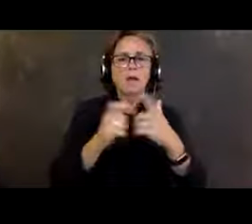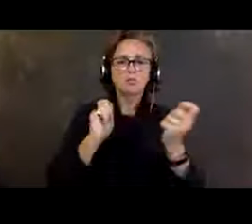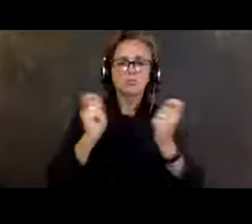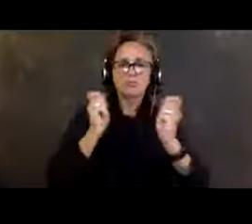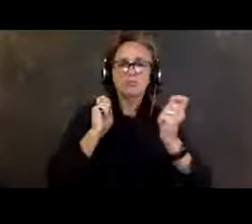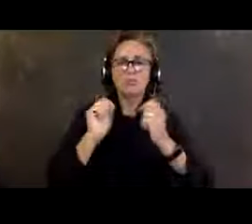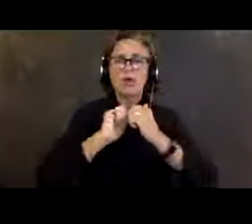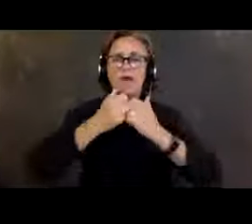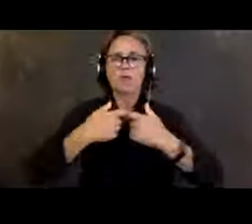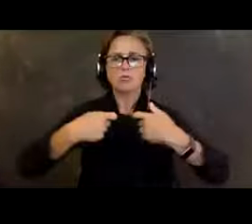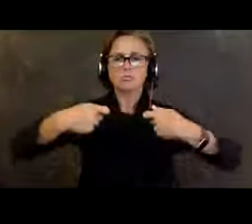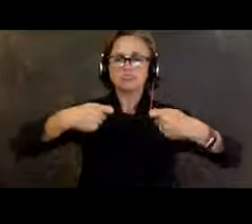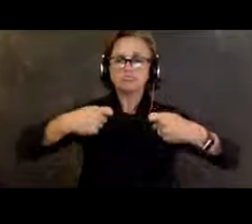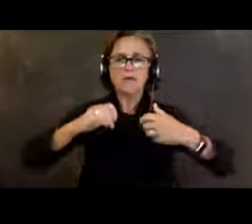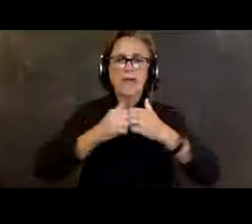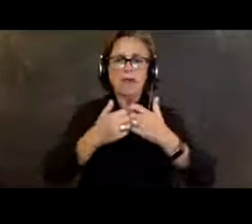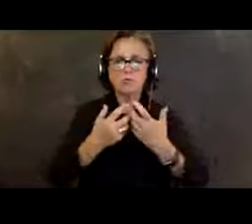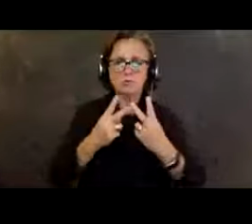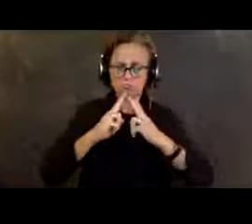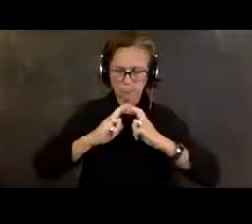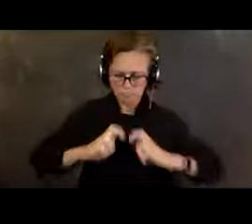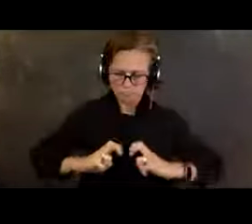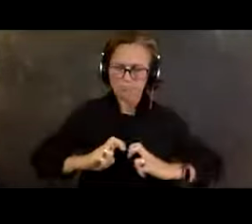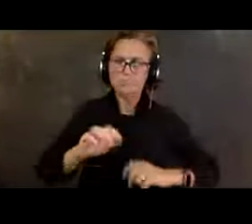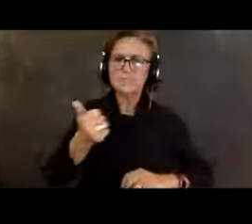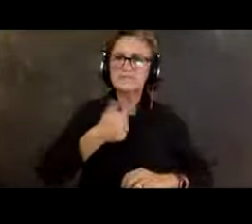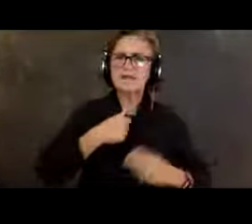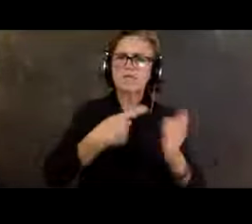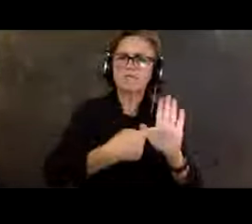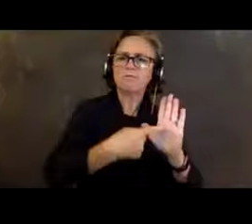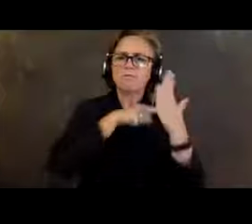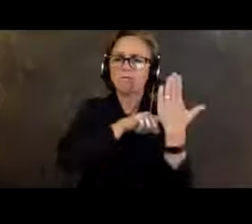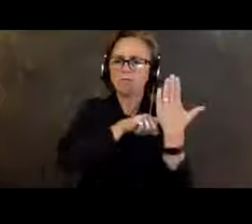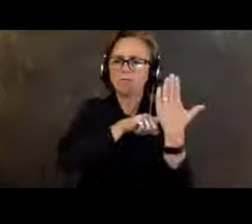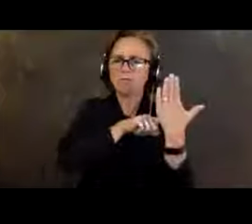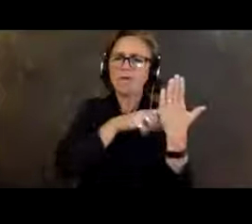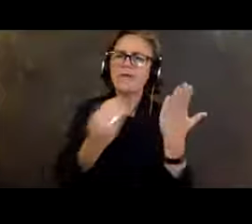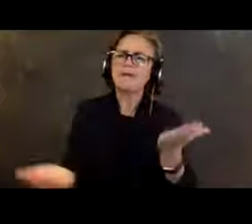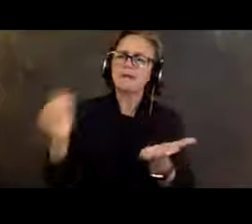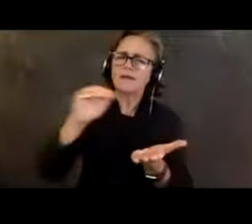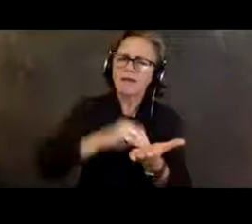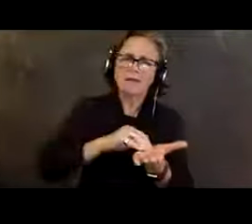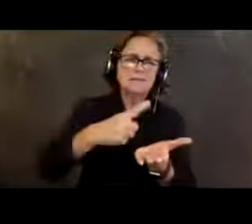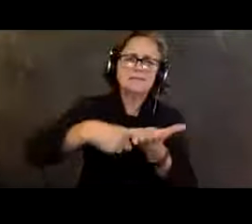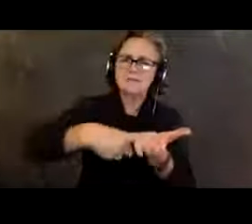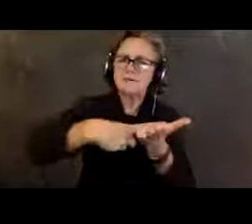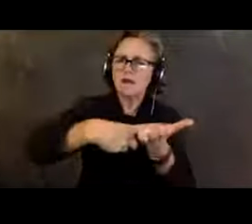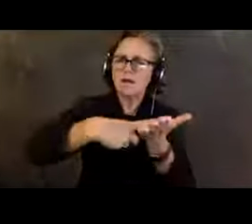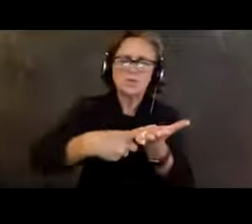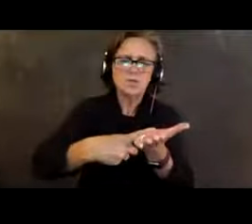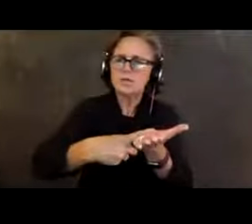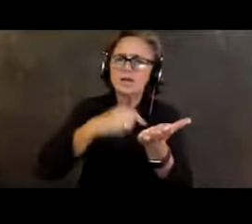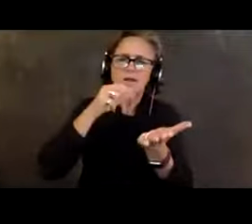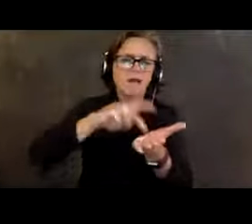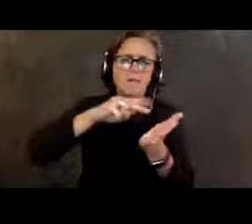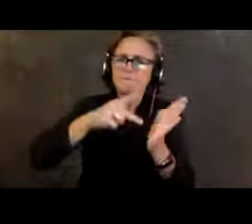And again, I just want to remind everyone, talking about race and racism isn't racist. It's really important and a great way